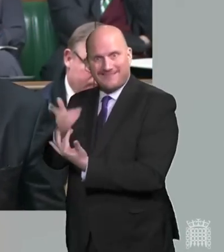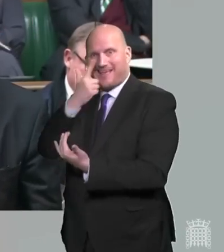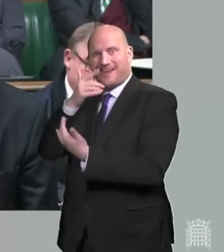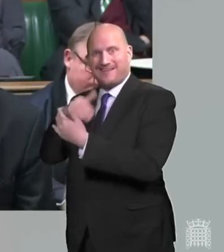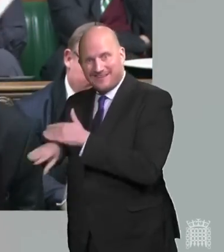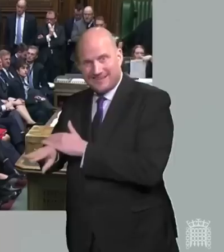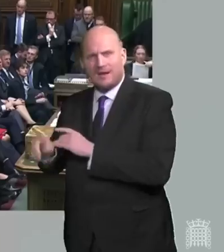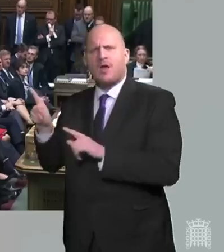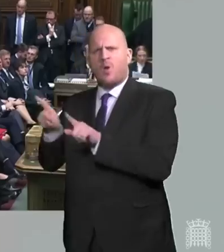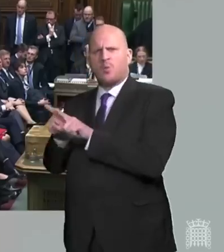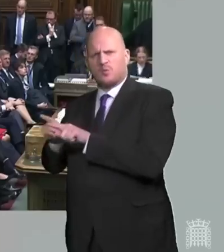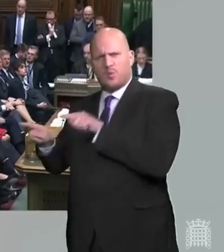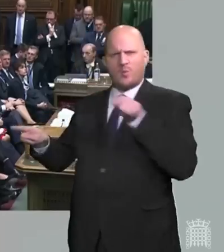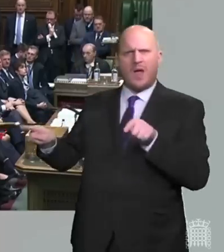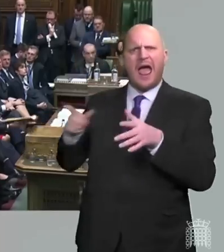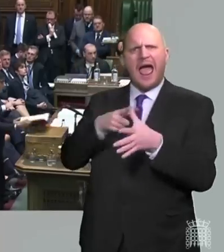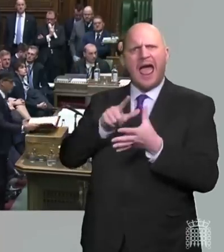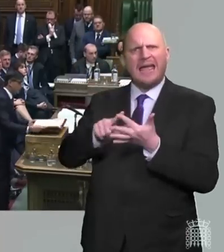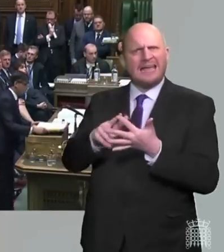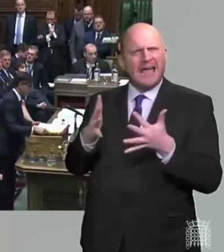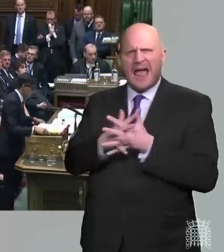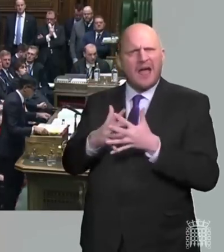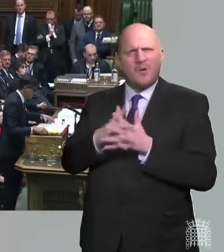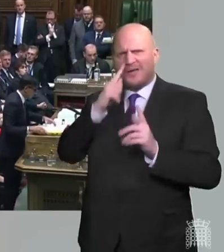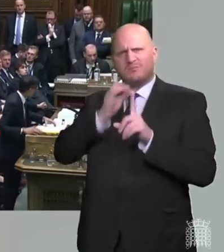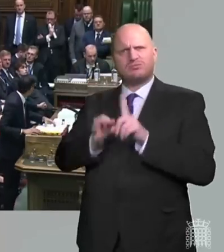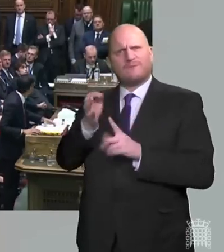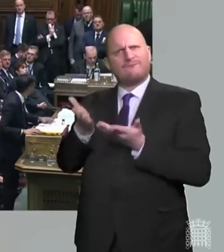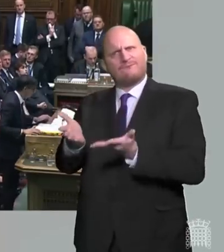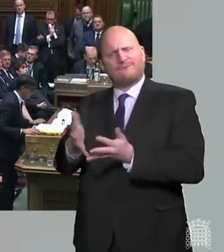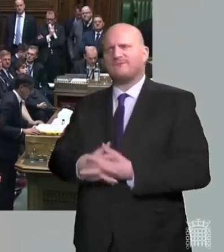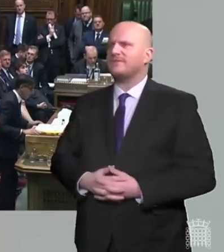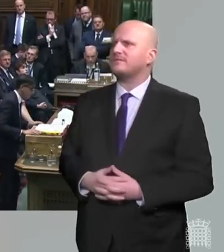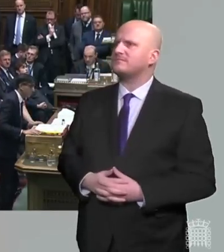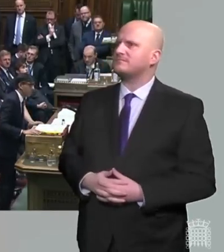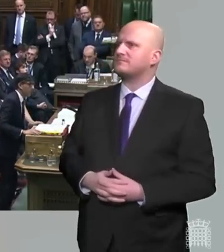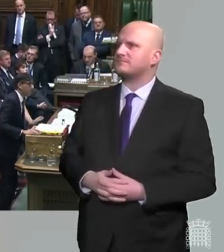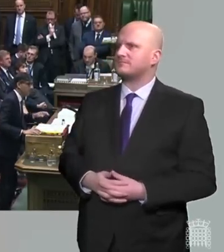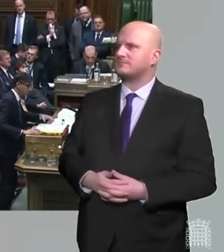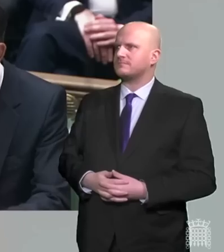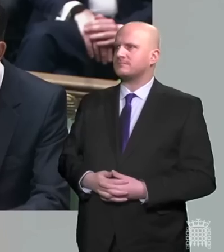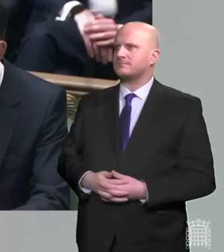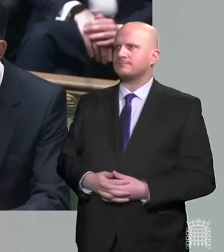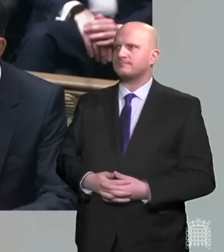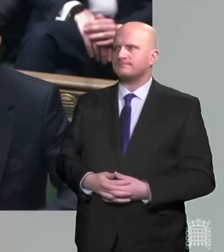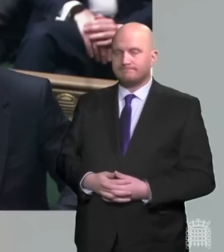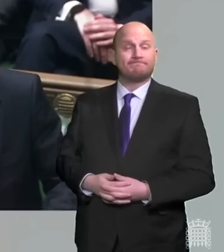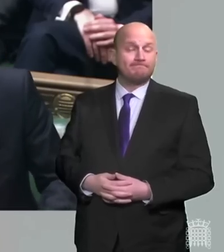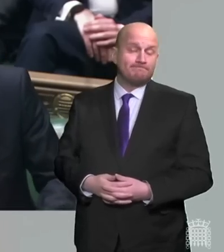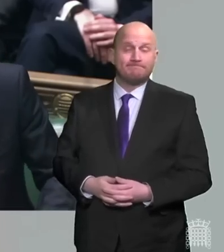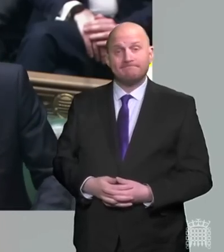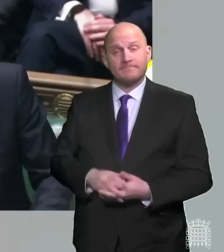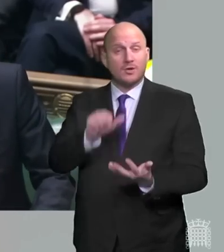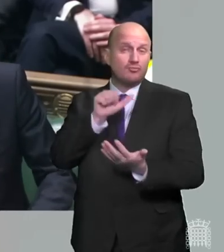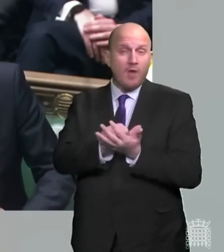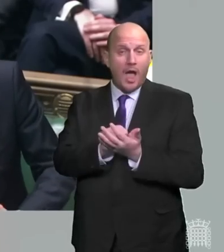situation in A&E departments? Prime Minister. My right honourable friend is absolutely right. People in mental health